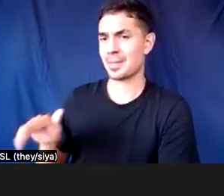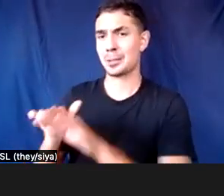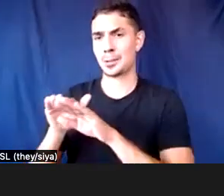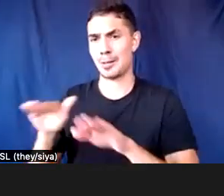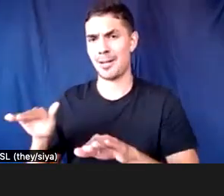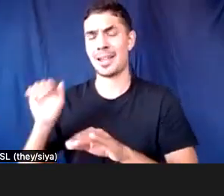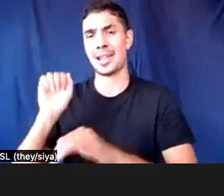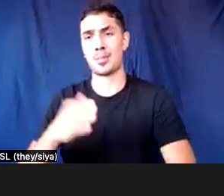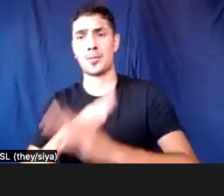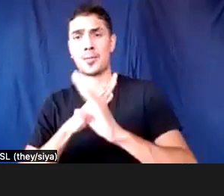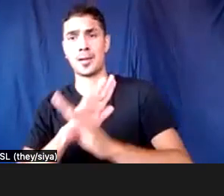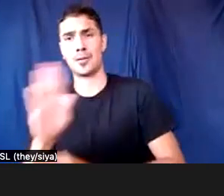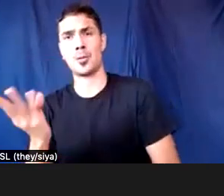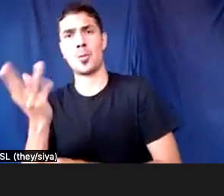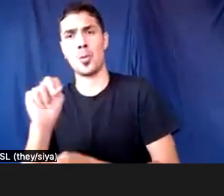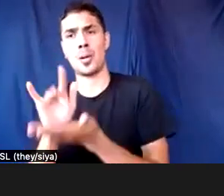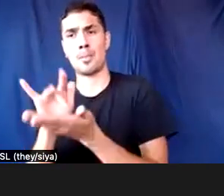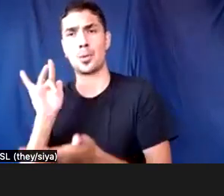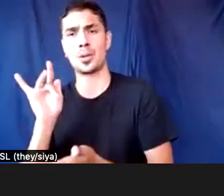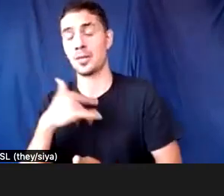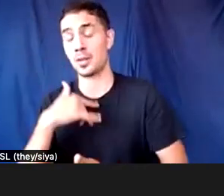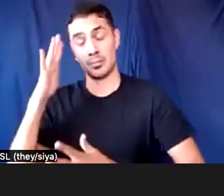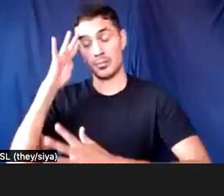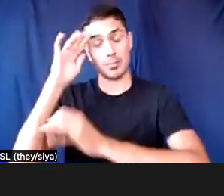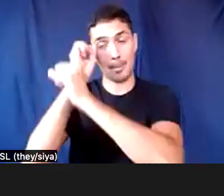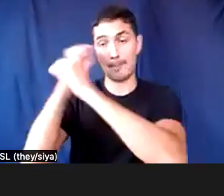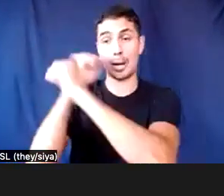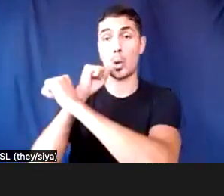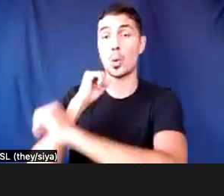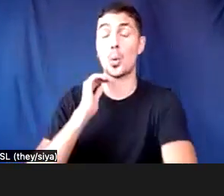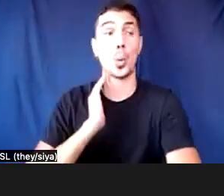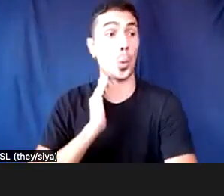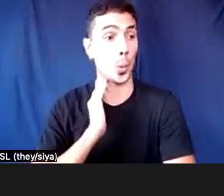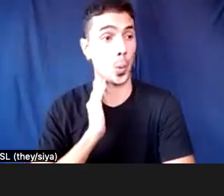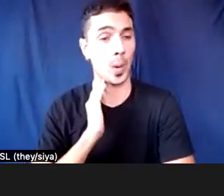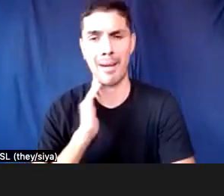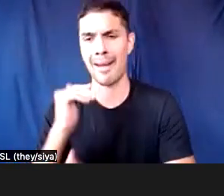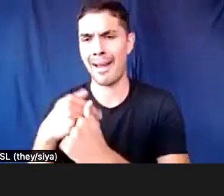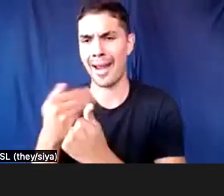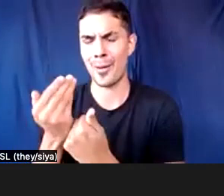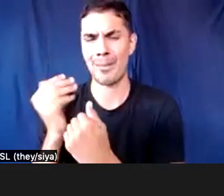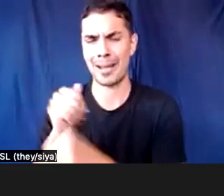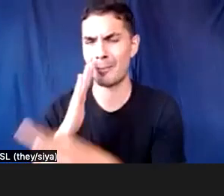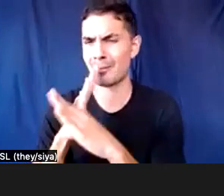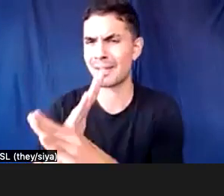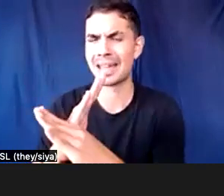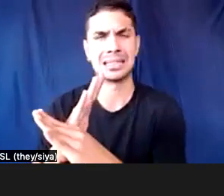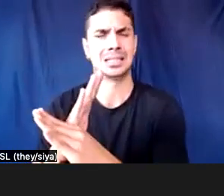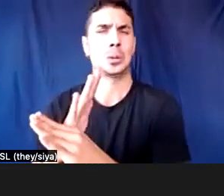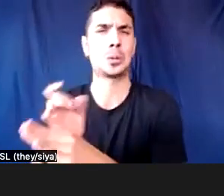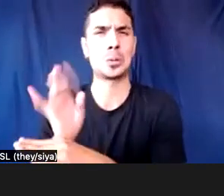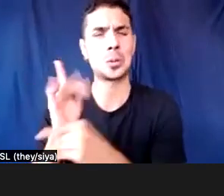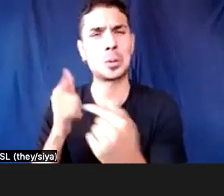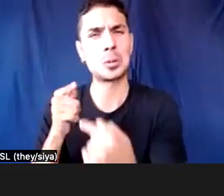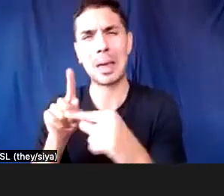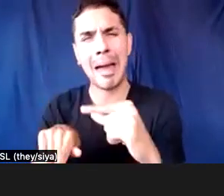abuse, it's just like mind blowing to me. Like they can't prevent that, right? And so what are the ways that and on the